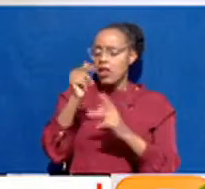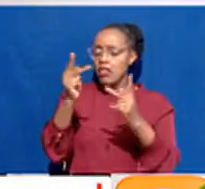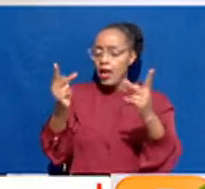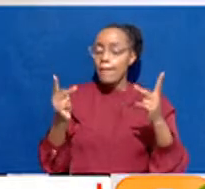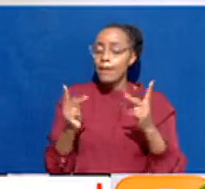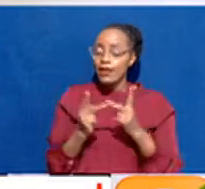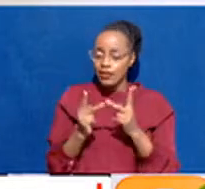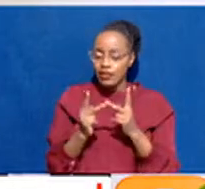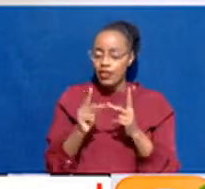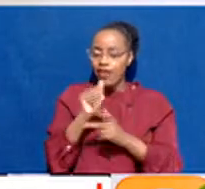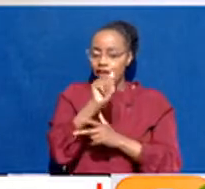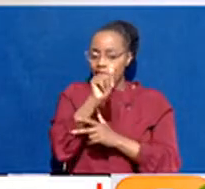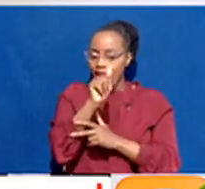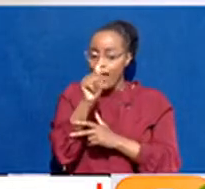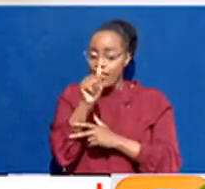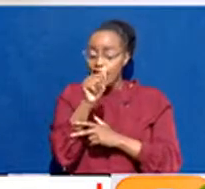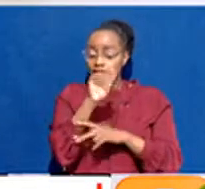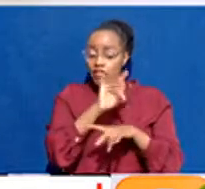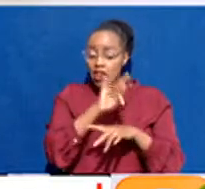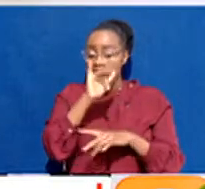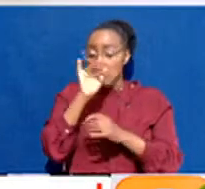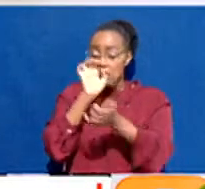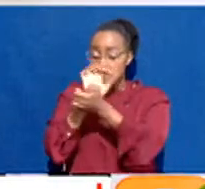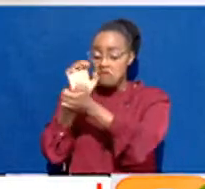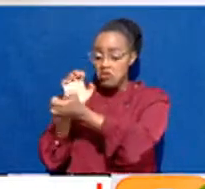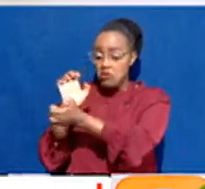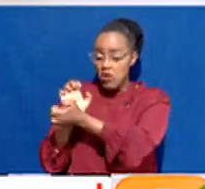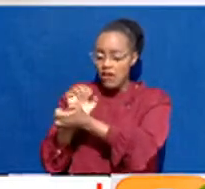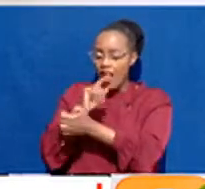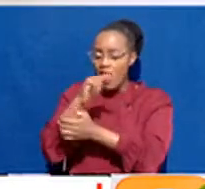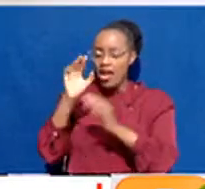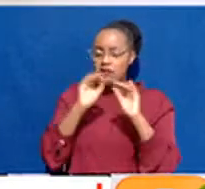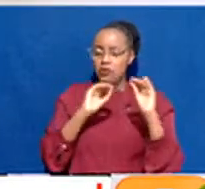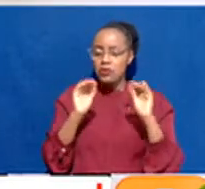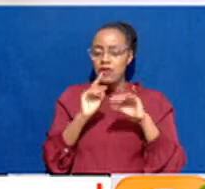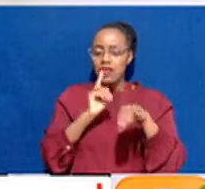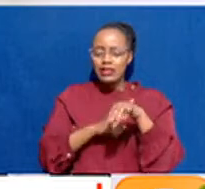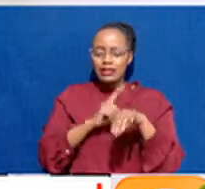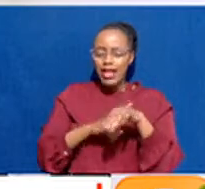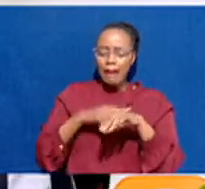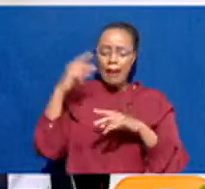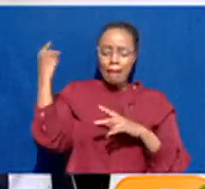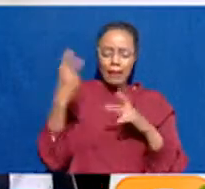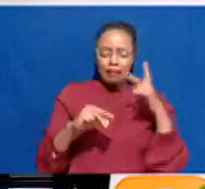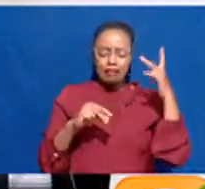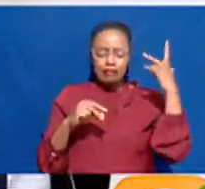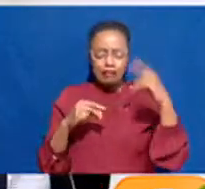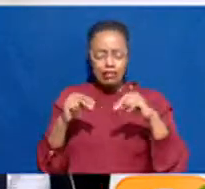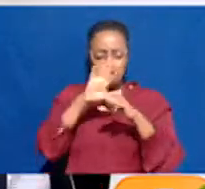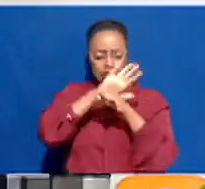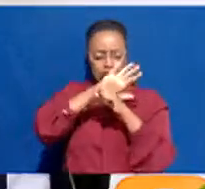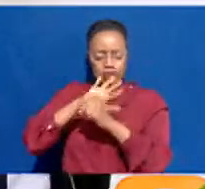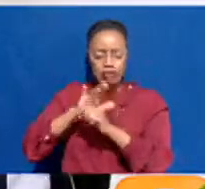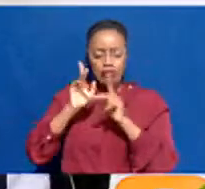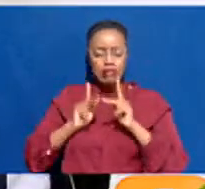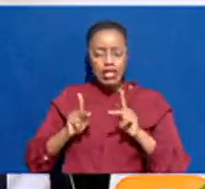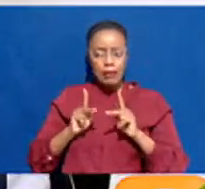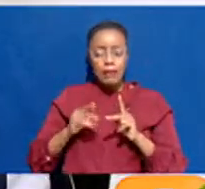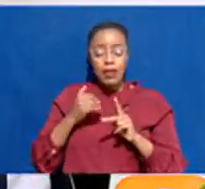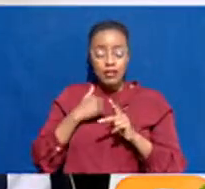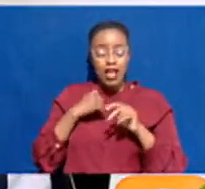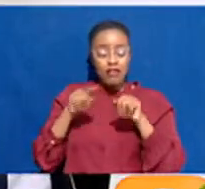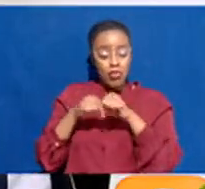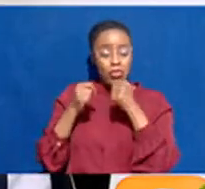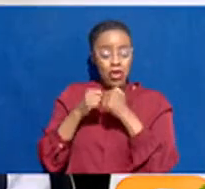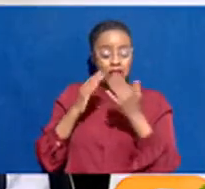places, and affecting improper arrests while dispensing brutality and torture infringes upon the rights